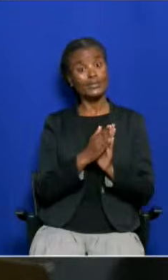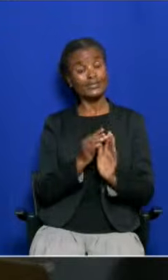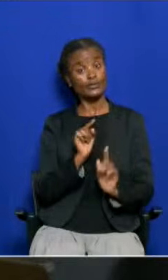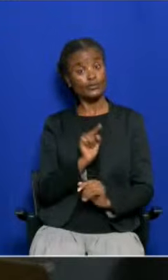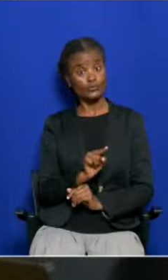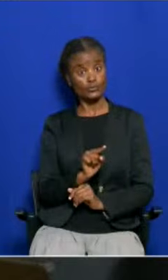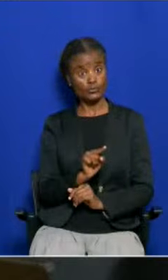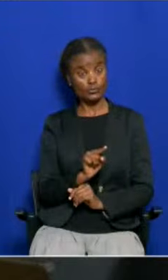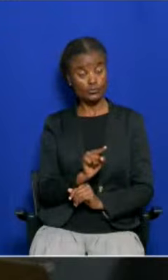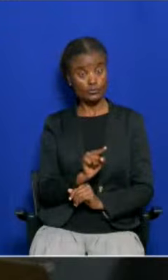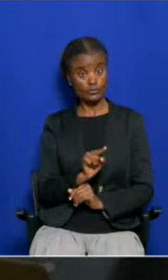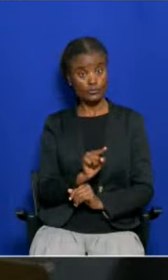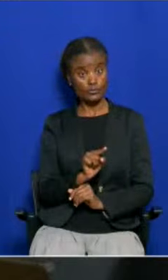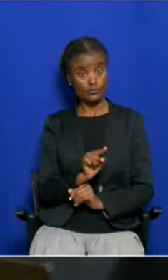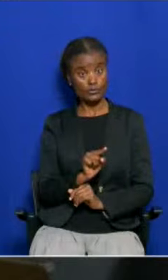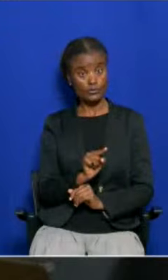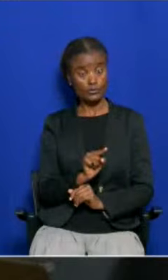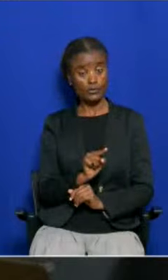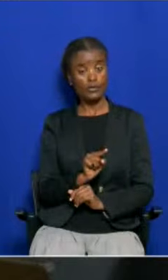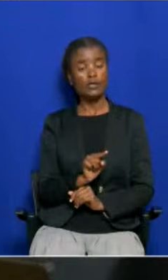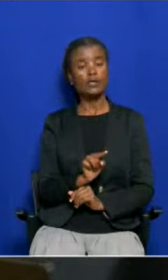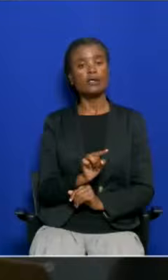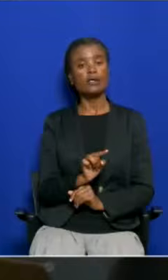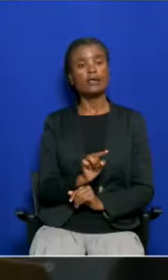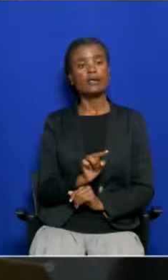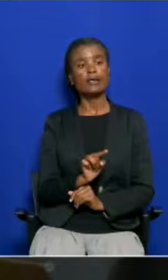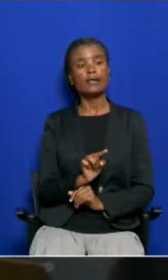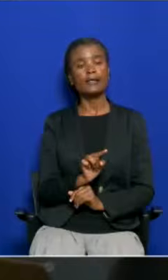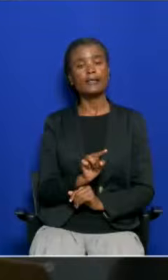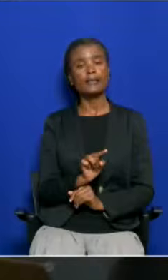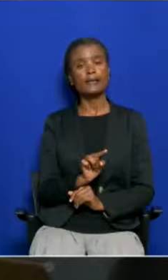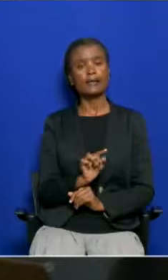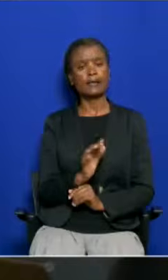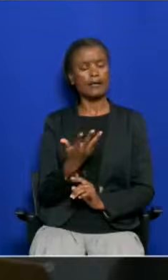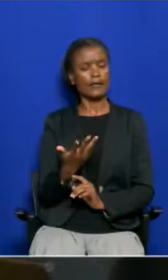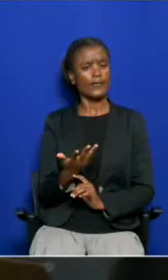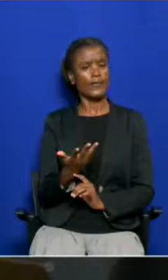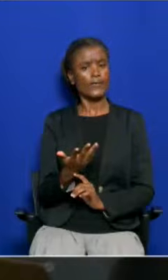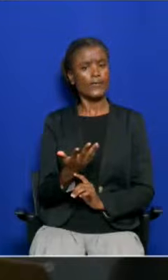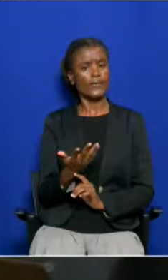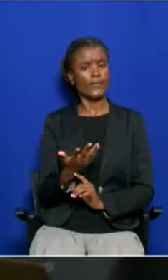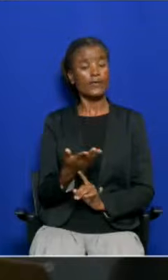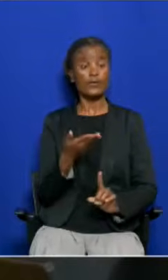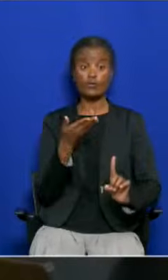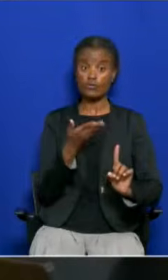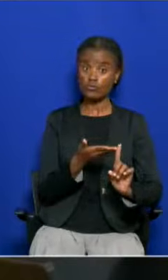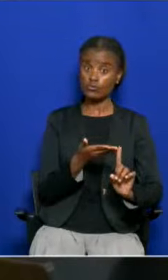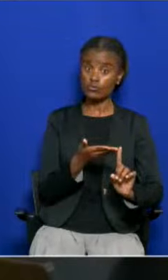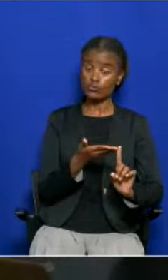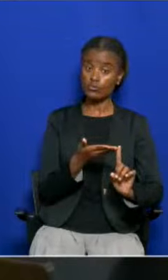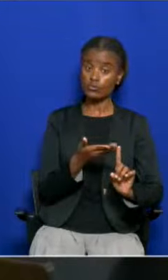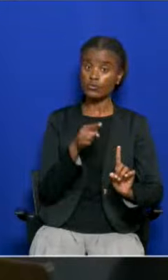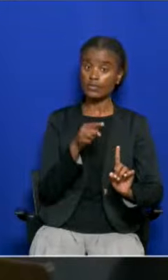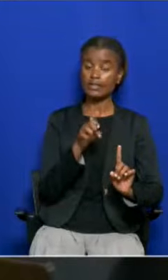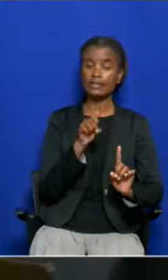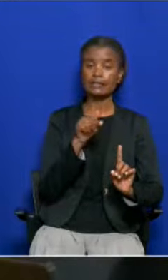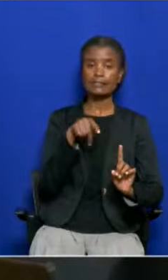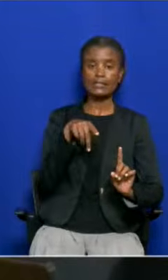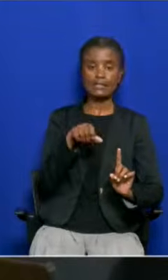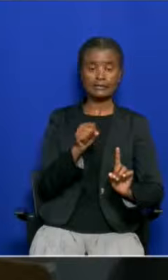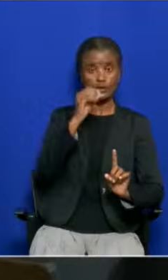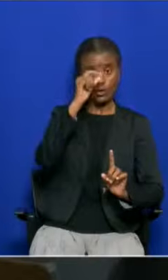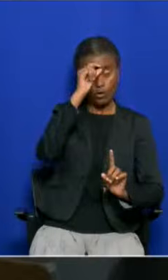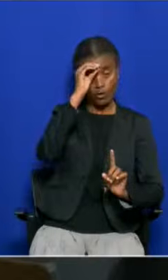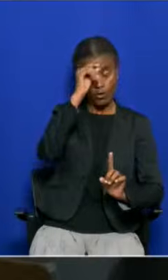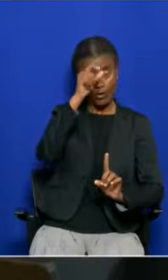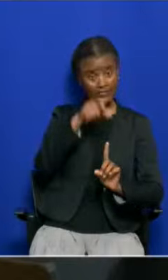was he making that request to you in your capacity as a SAPS officer, or did he understand that you